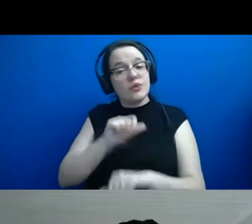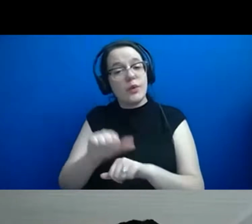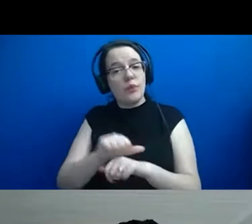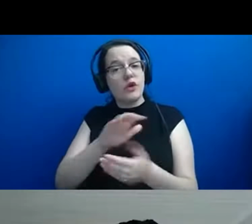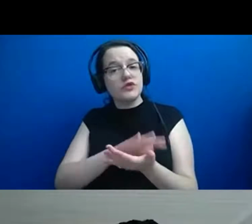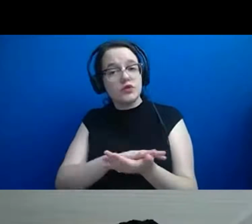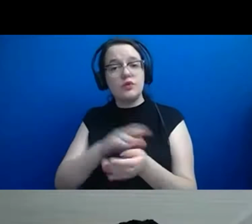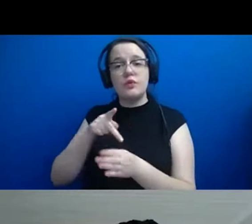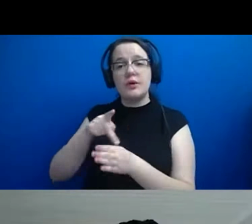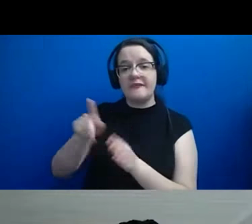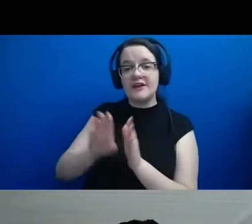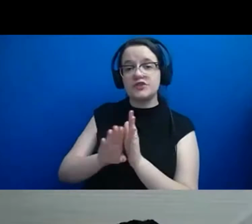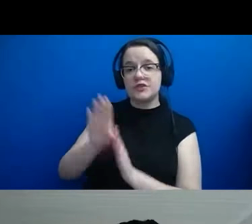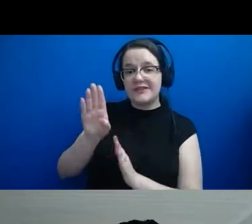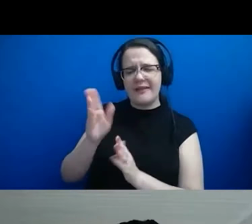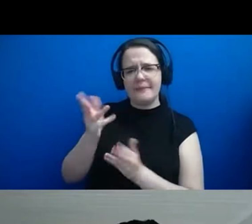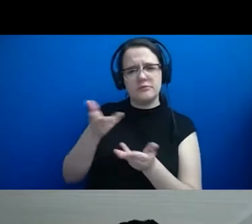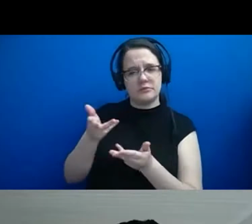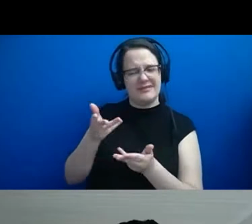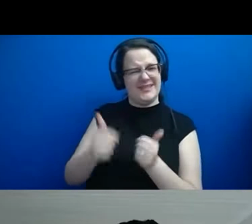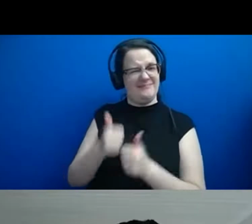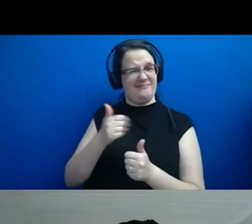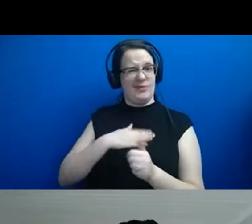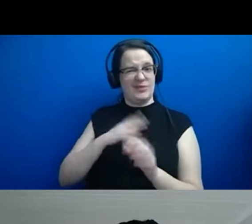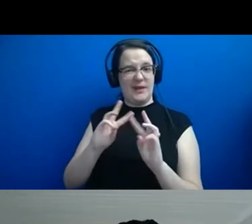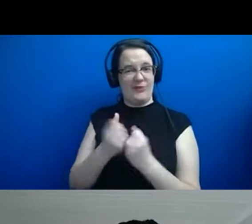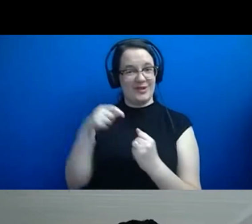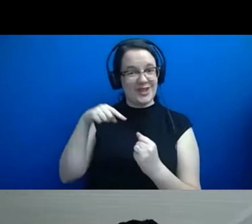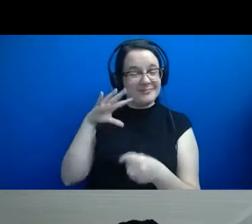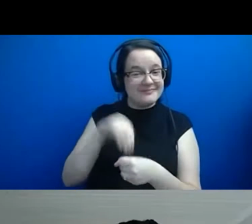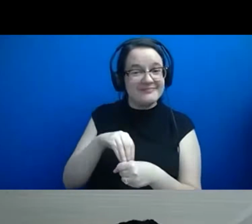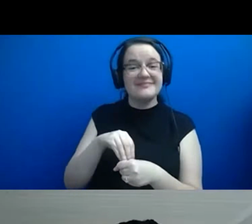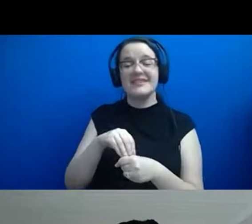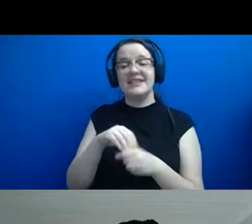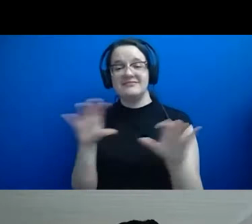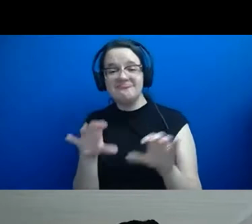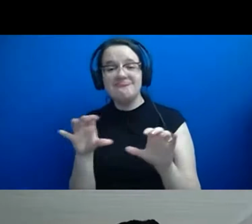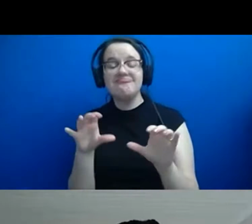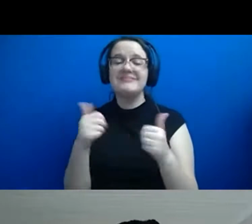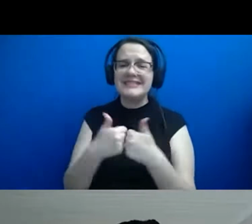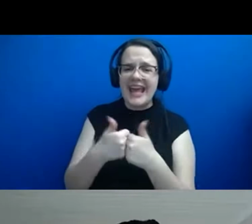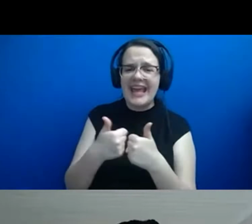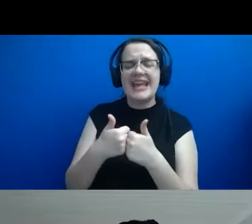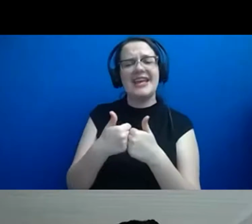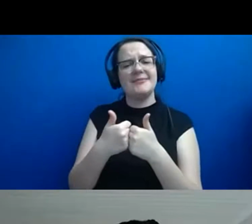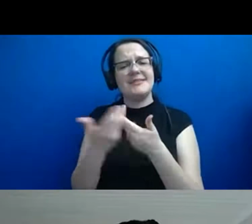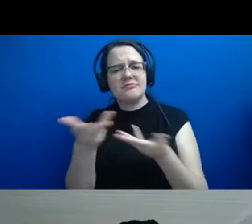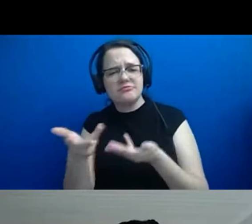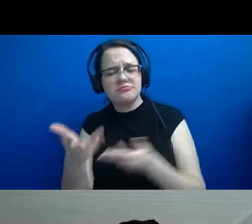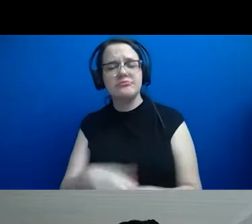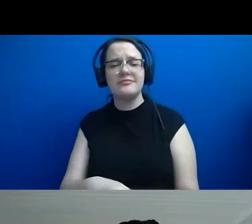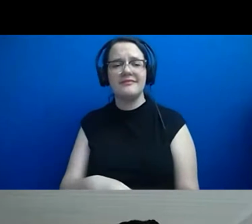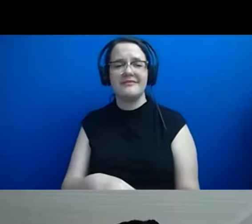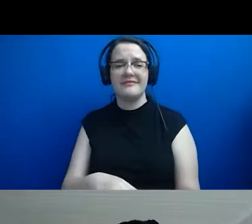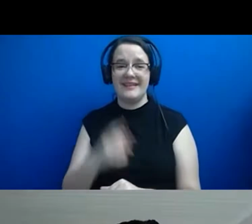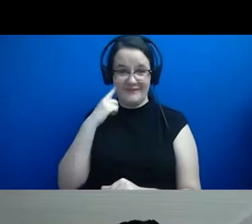we try to model, most of my workshops have interactive games and activities. Like that's to me,